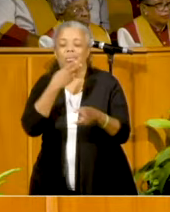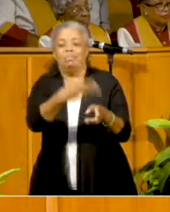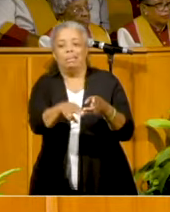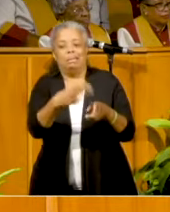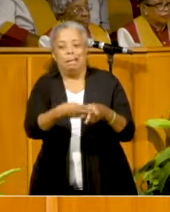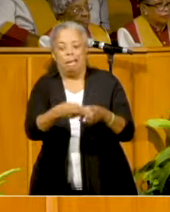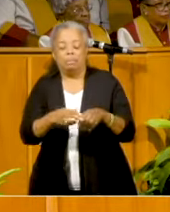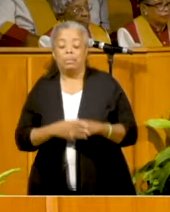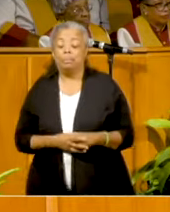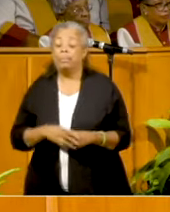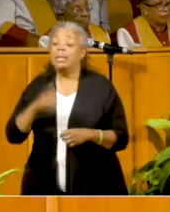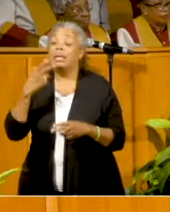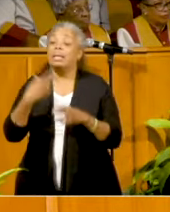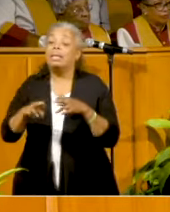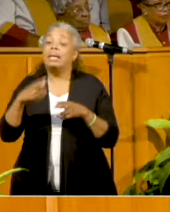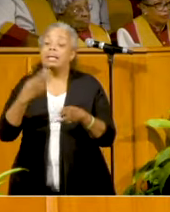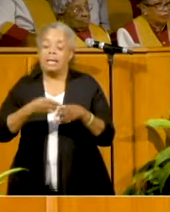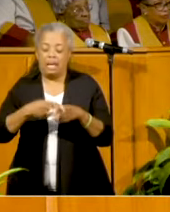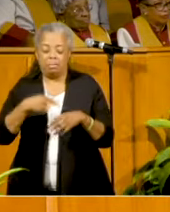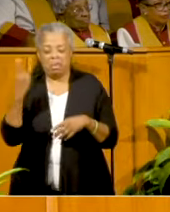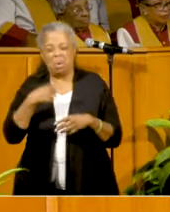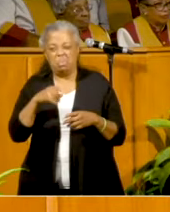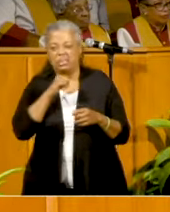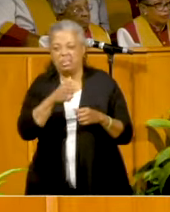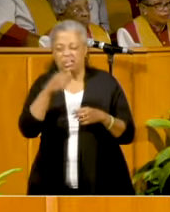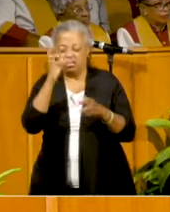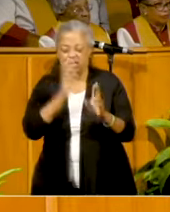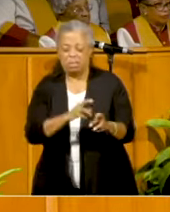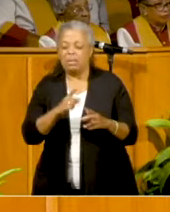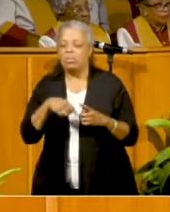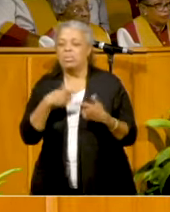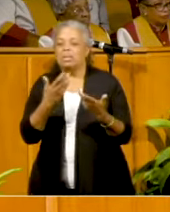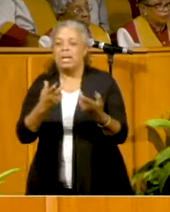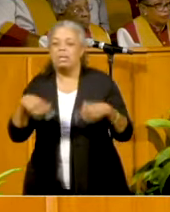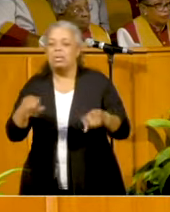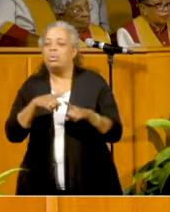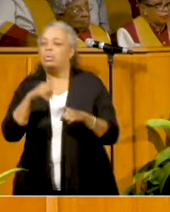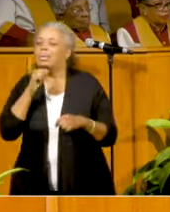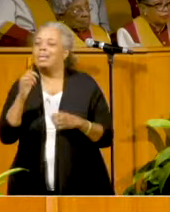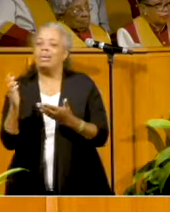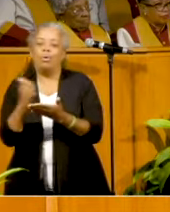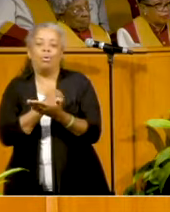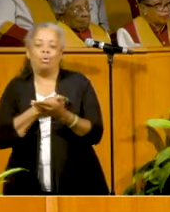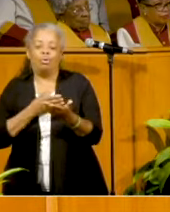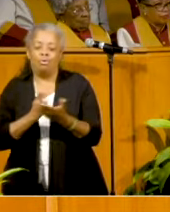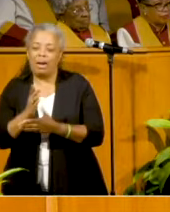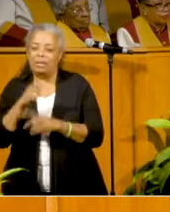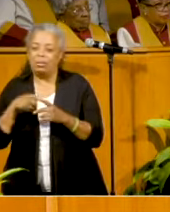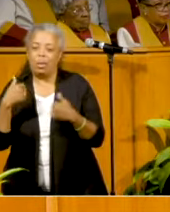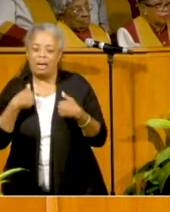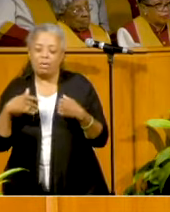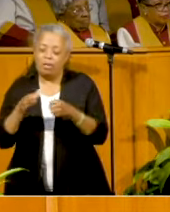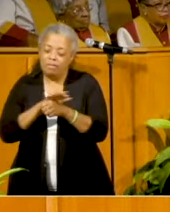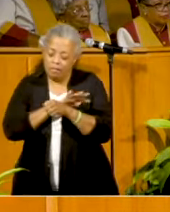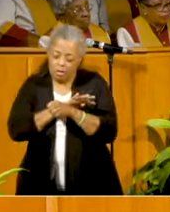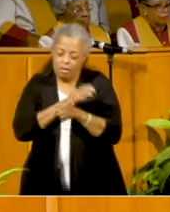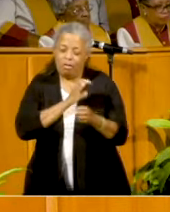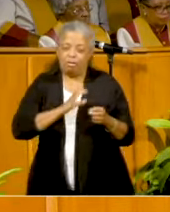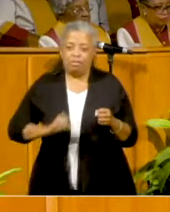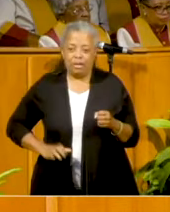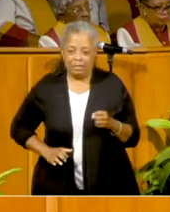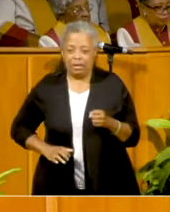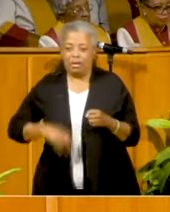nicknames. Nicknames were almost a disrespect, as if to suggest you did not earn the right to carry a full